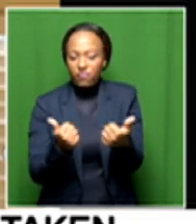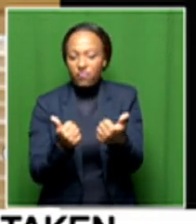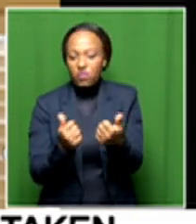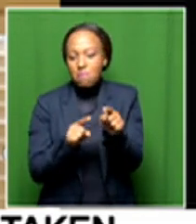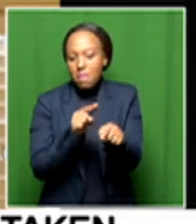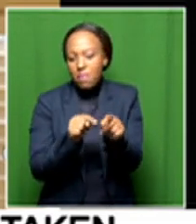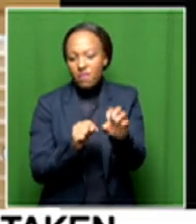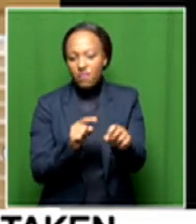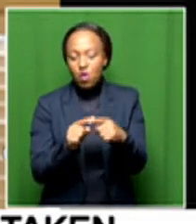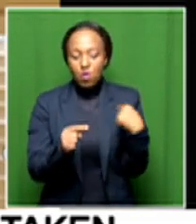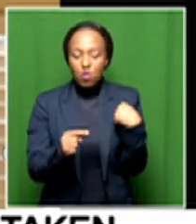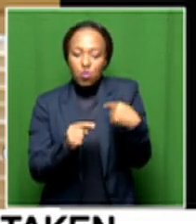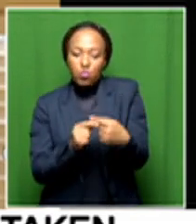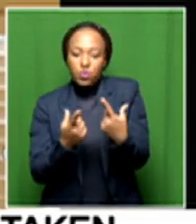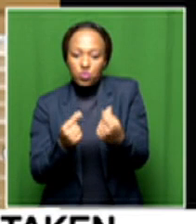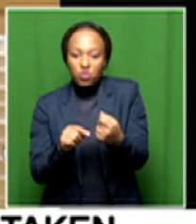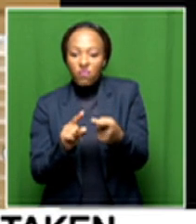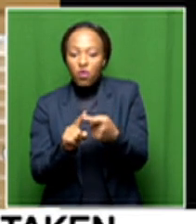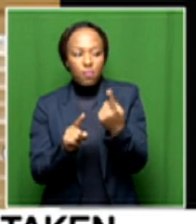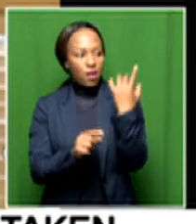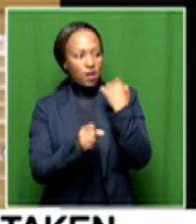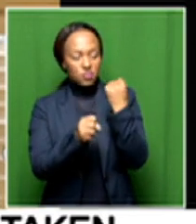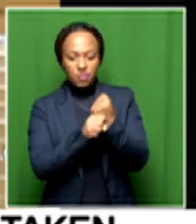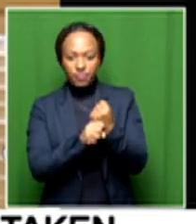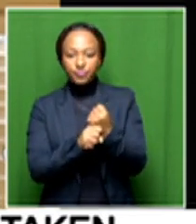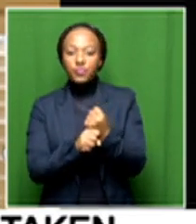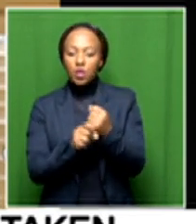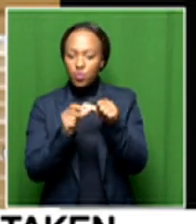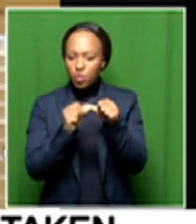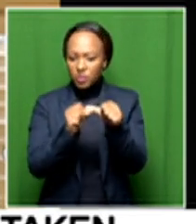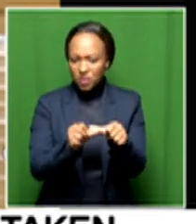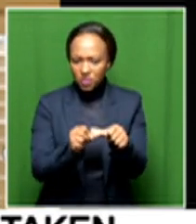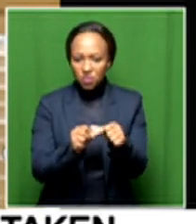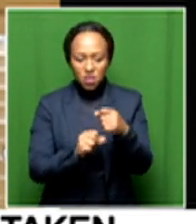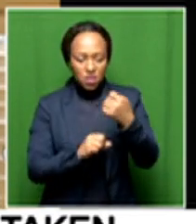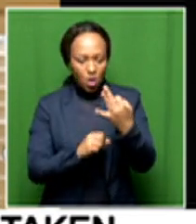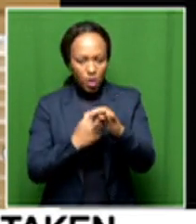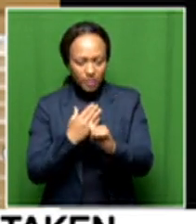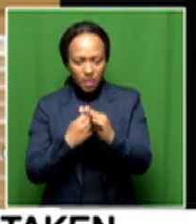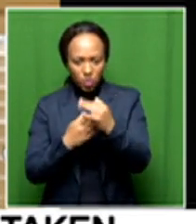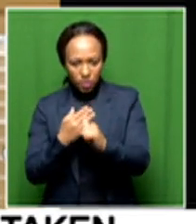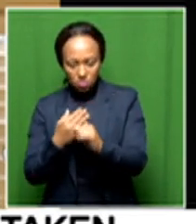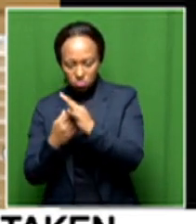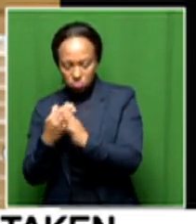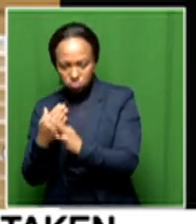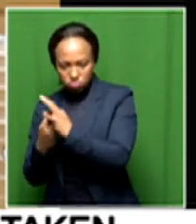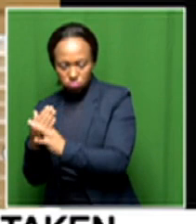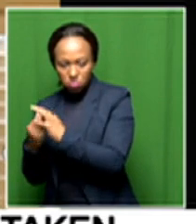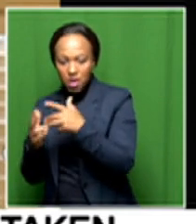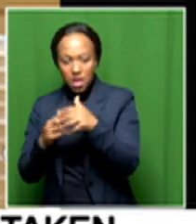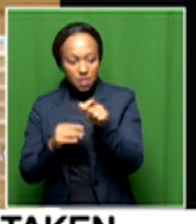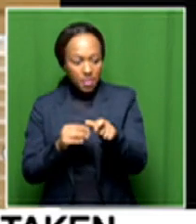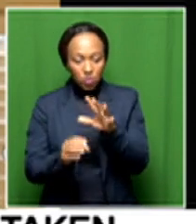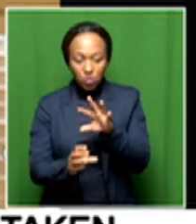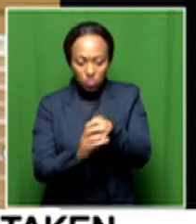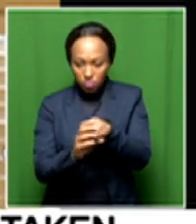doing now, especially since last year, that we keep on every quarter in order to assess those who are kind of affected